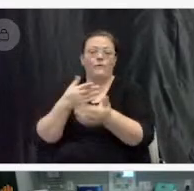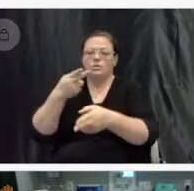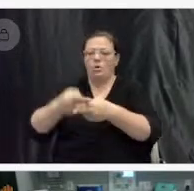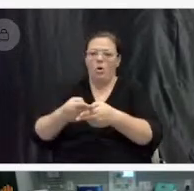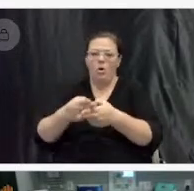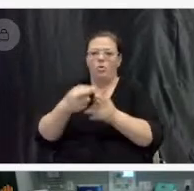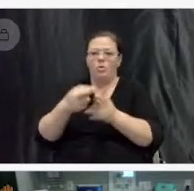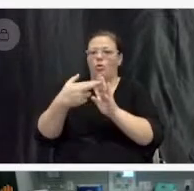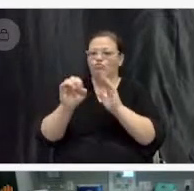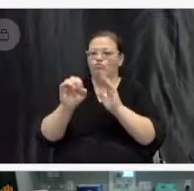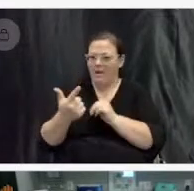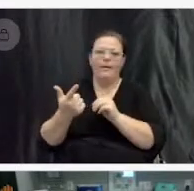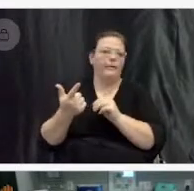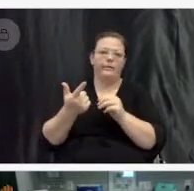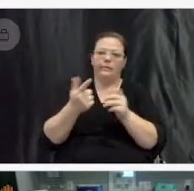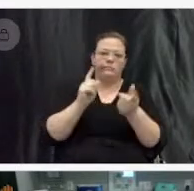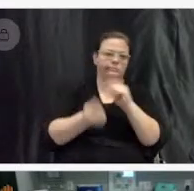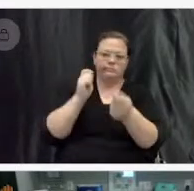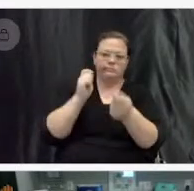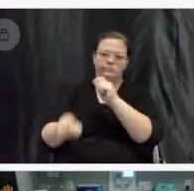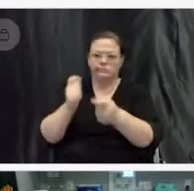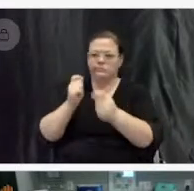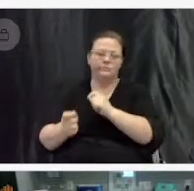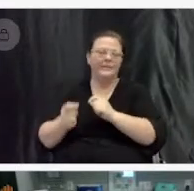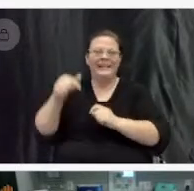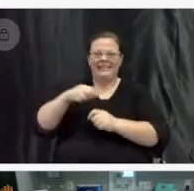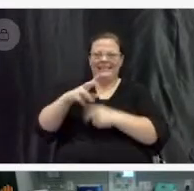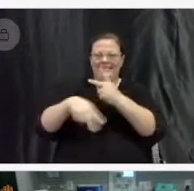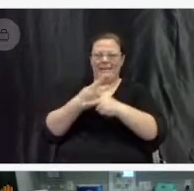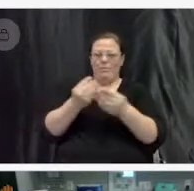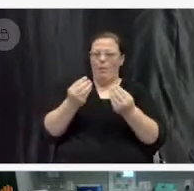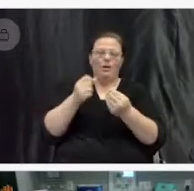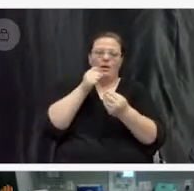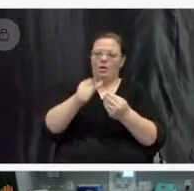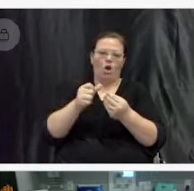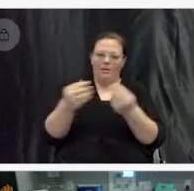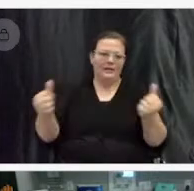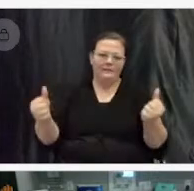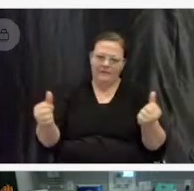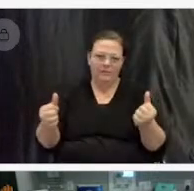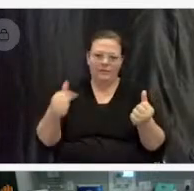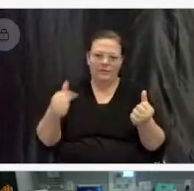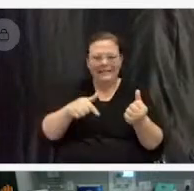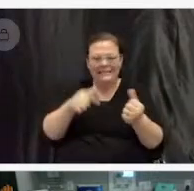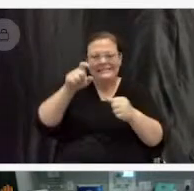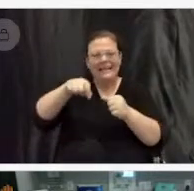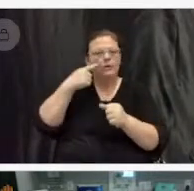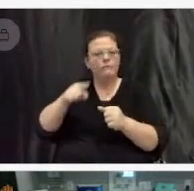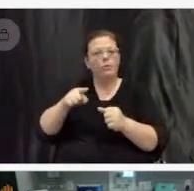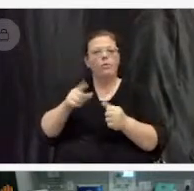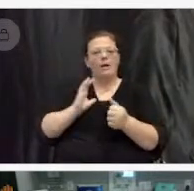go, short-term rentals are likely not going anywhere. They are a necessary option for the world we live in today,